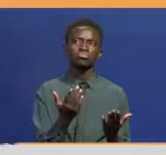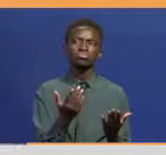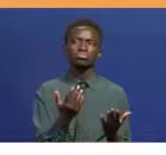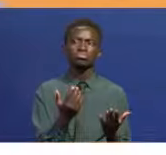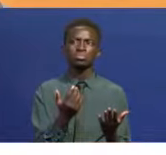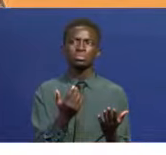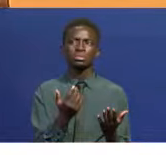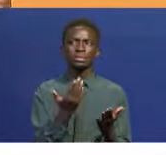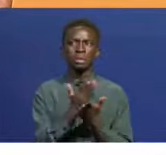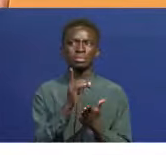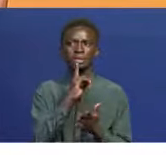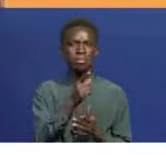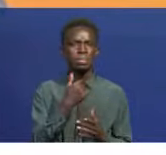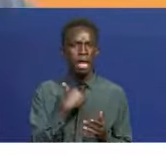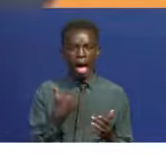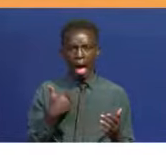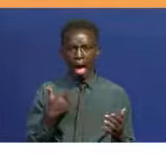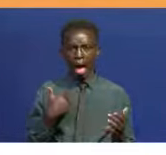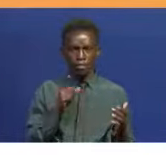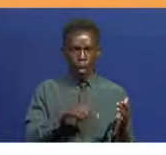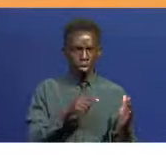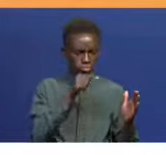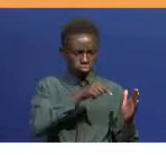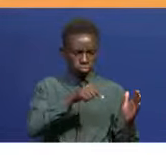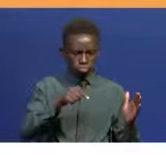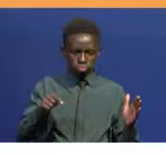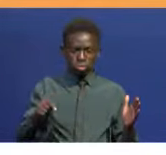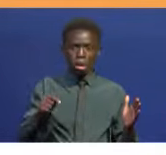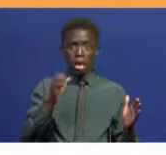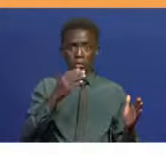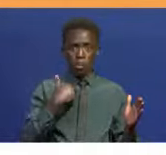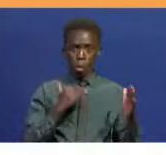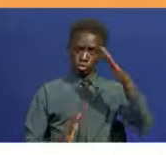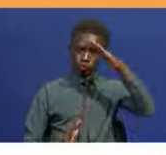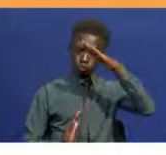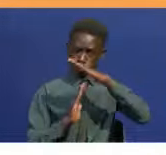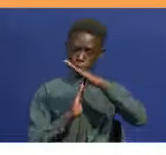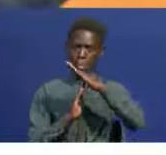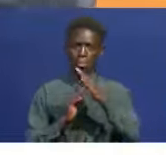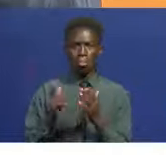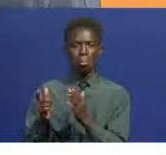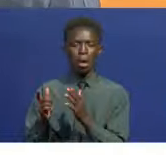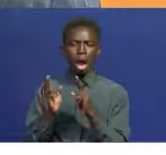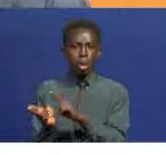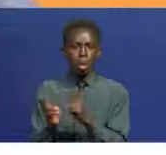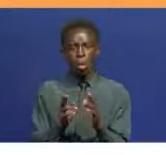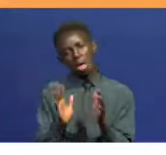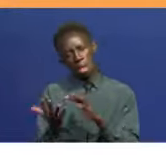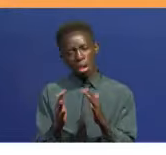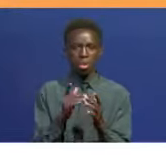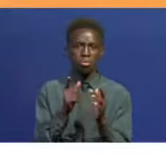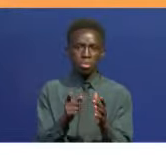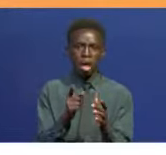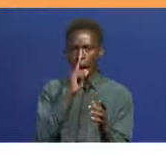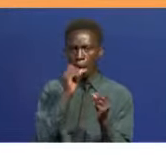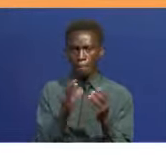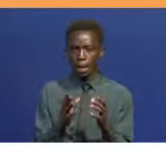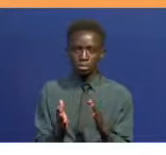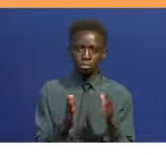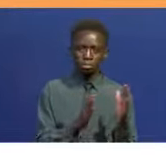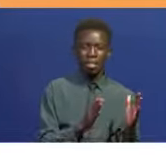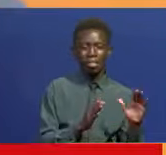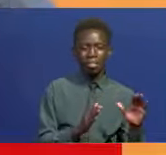and tell you, this is the package that I have. Premium will go for this rate. Normal will go for this rate. Standard, this rate. Decide. I want to